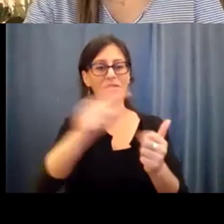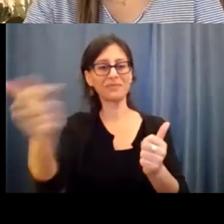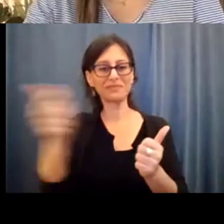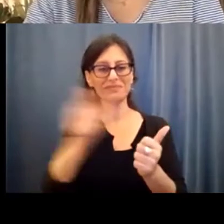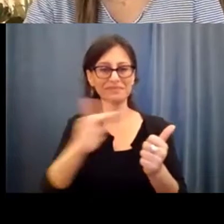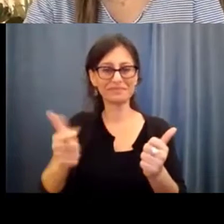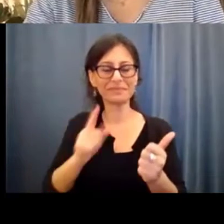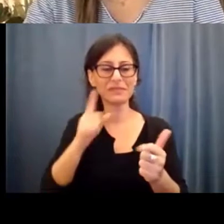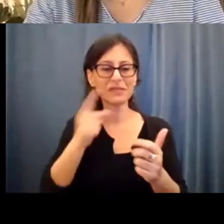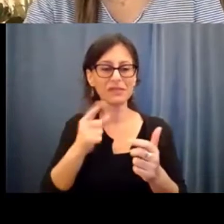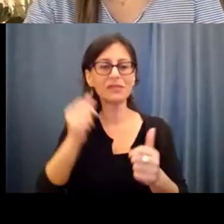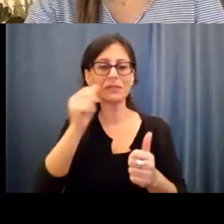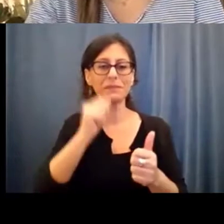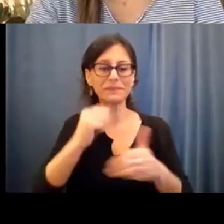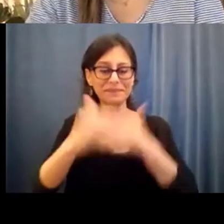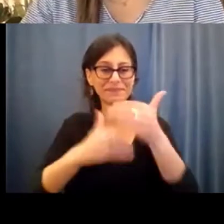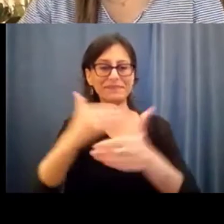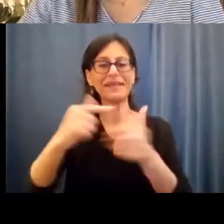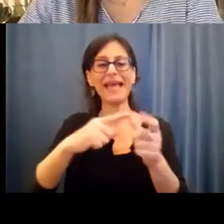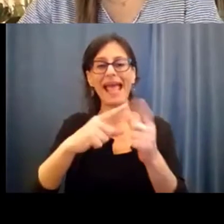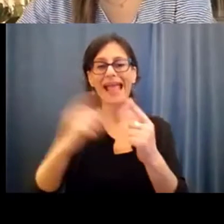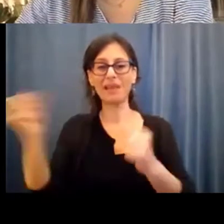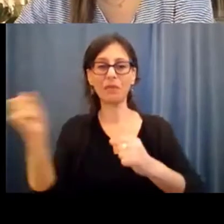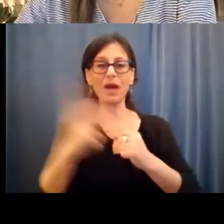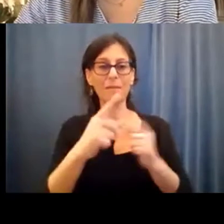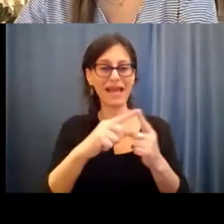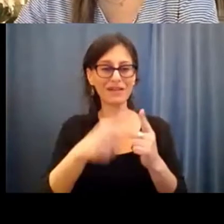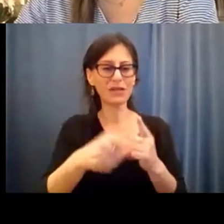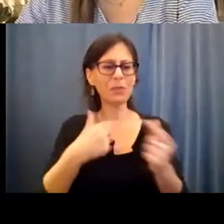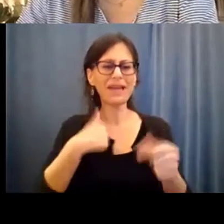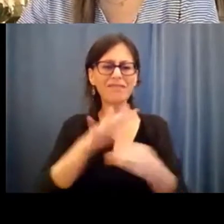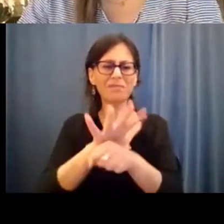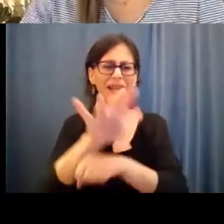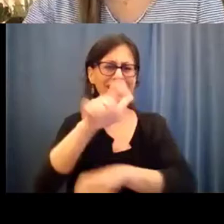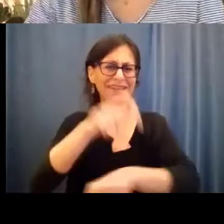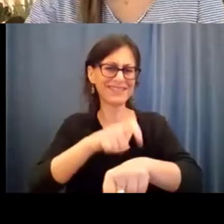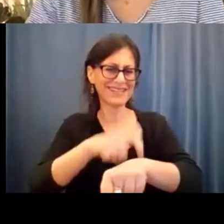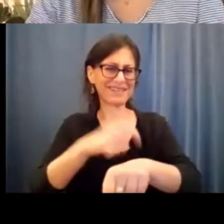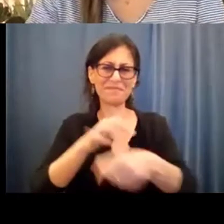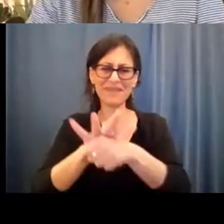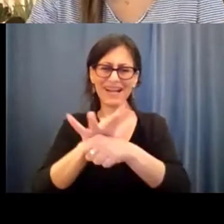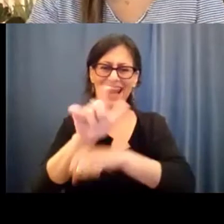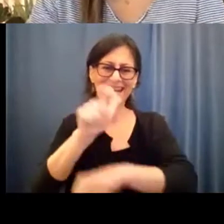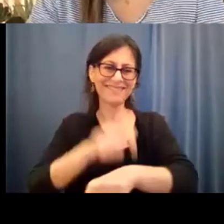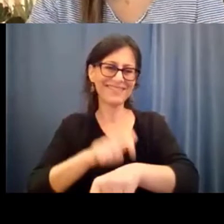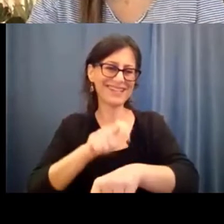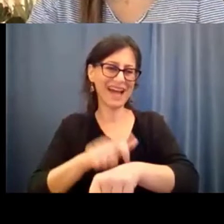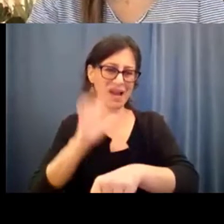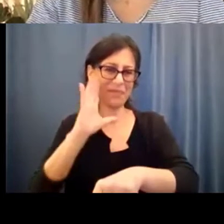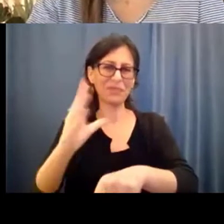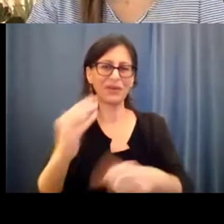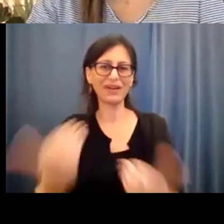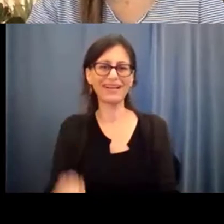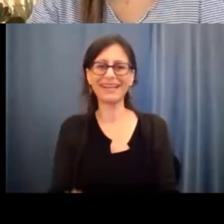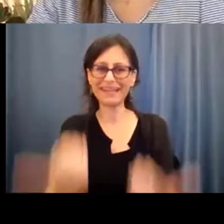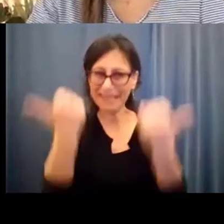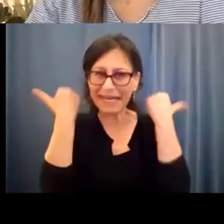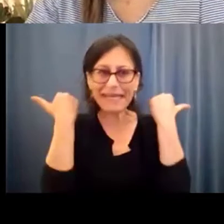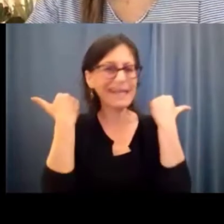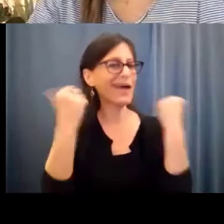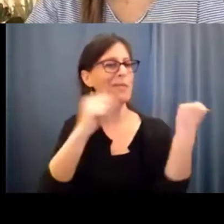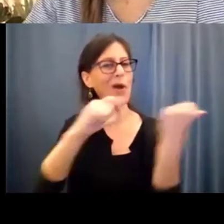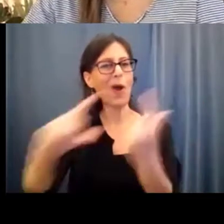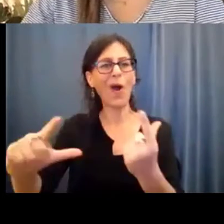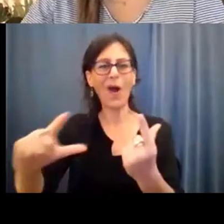a chance to get through, and then we'll come back. And there's time. We got time. We're gonna take this full amount here, if